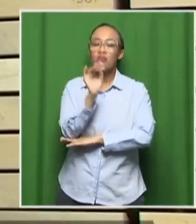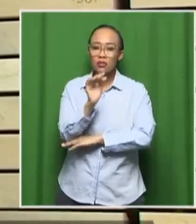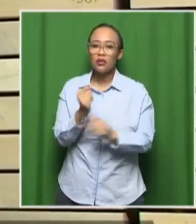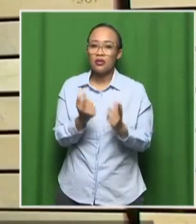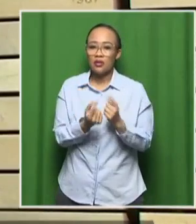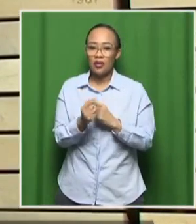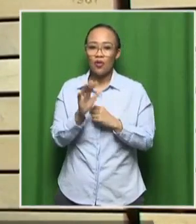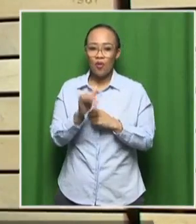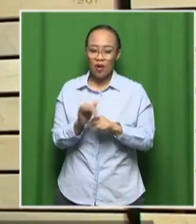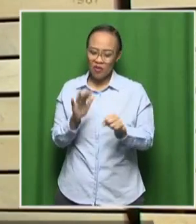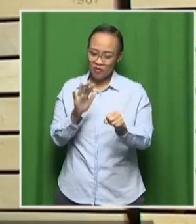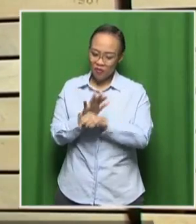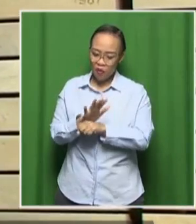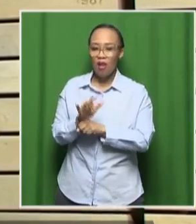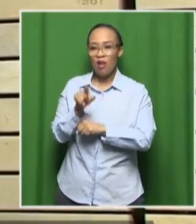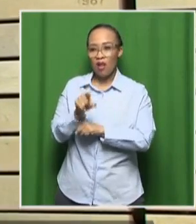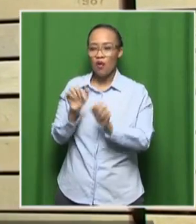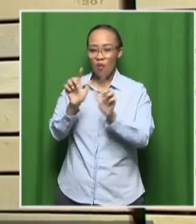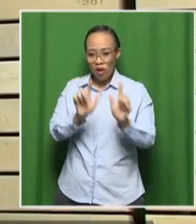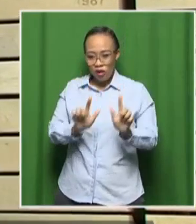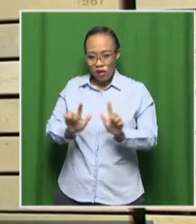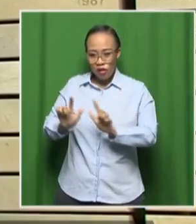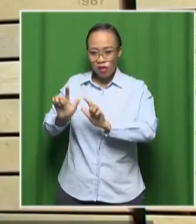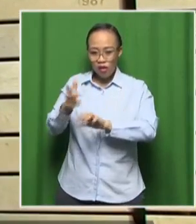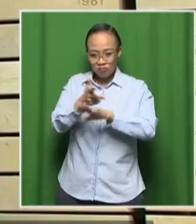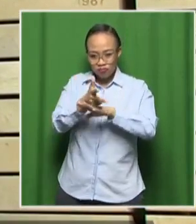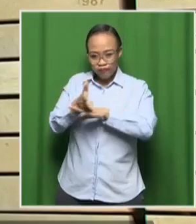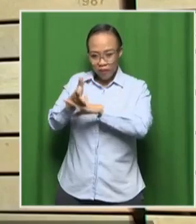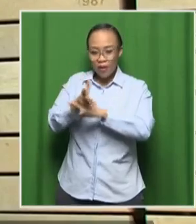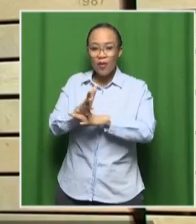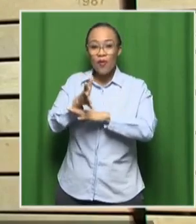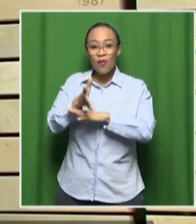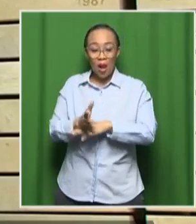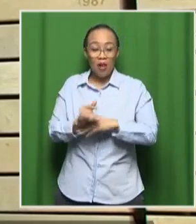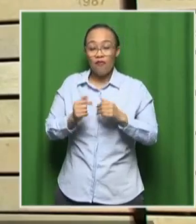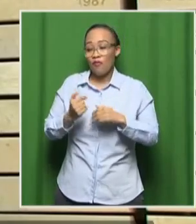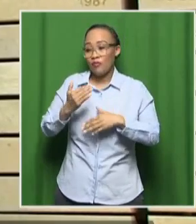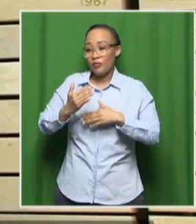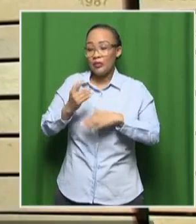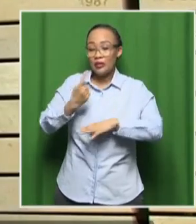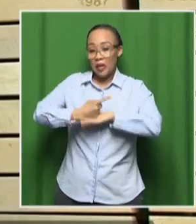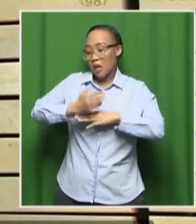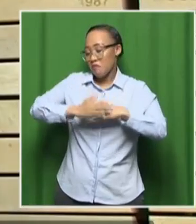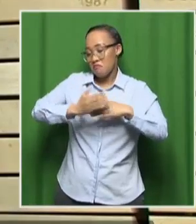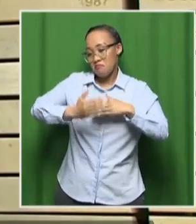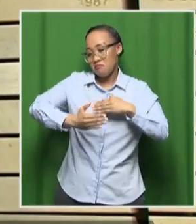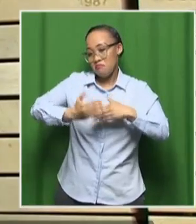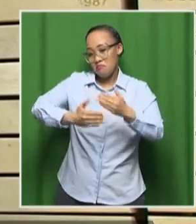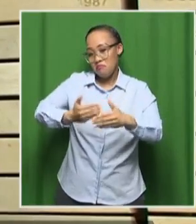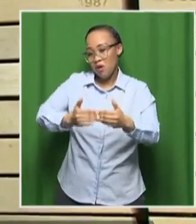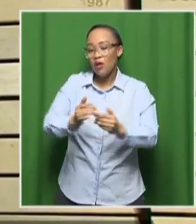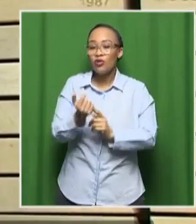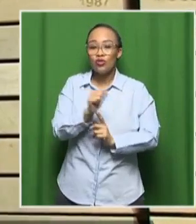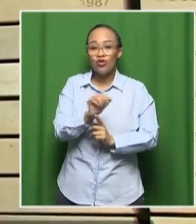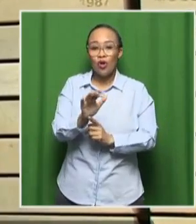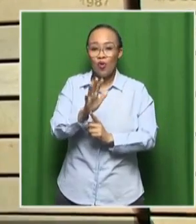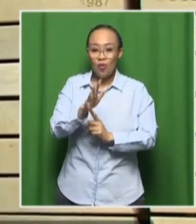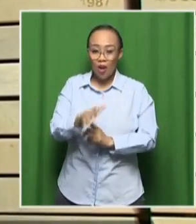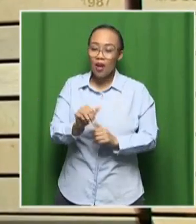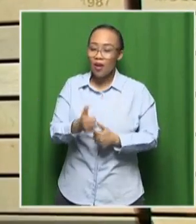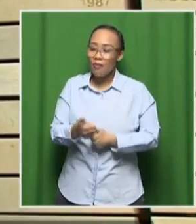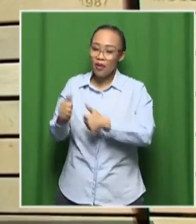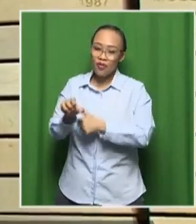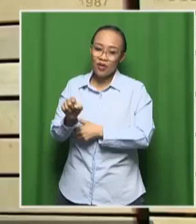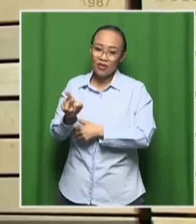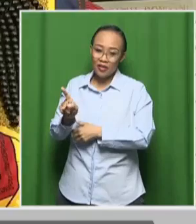from Freedom Park Heritage Site and Museum in Pretoria as the day progresses. So I'm going to leave it there for now and hand it back to you in studio. We'll chat in